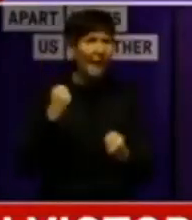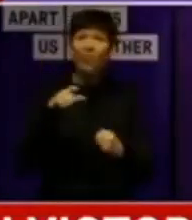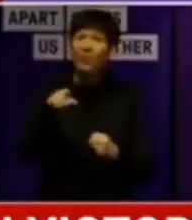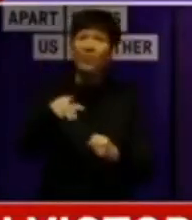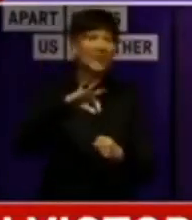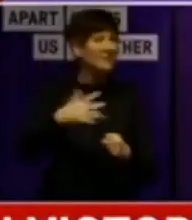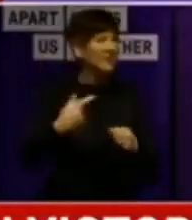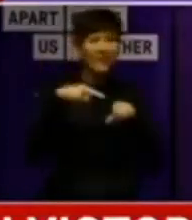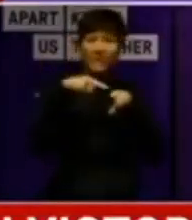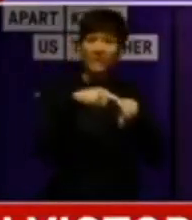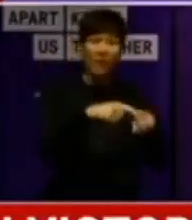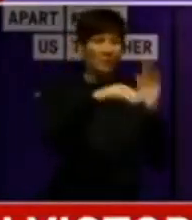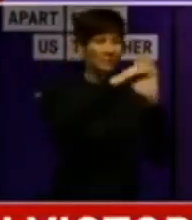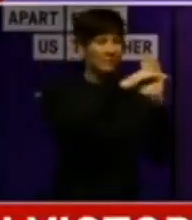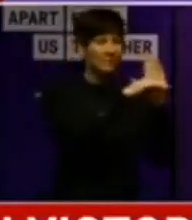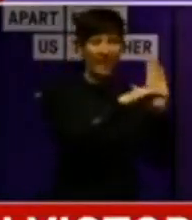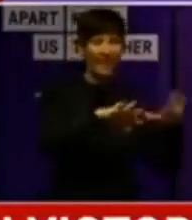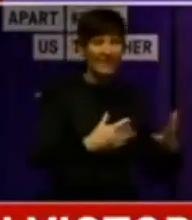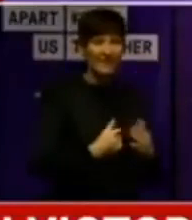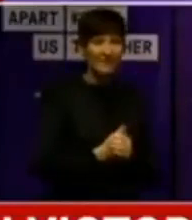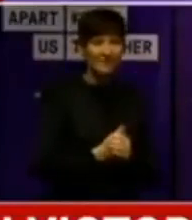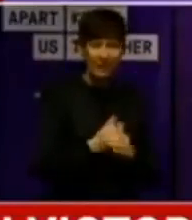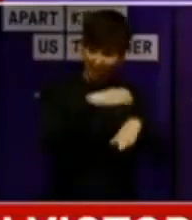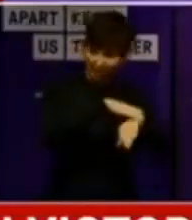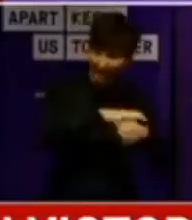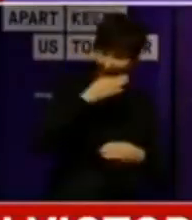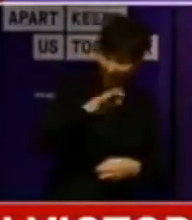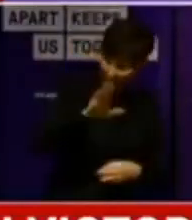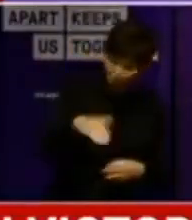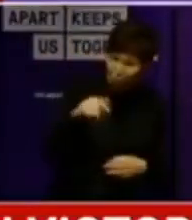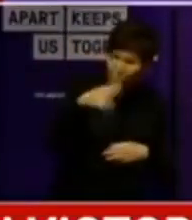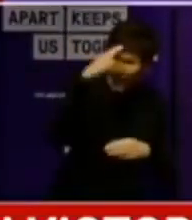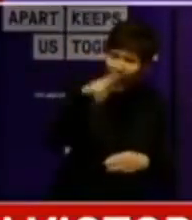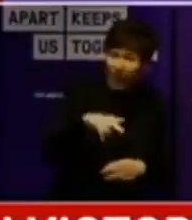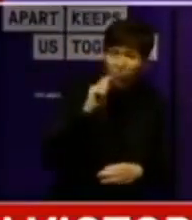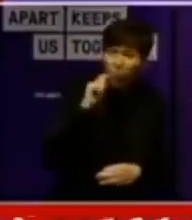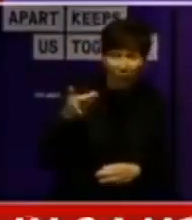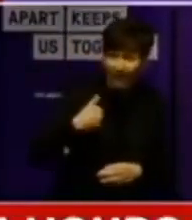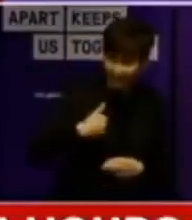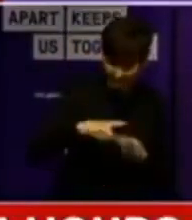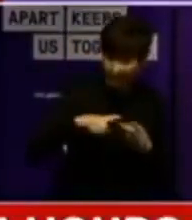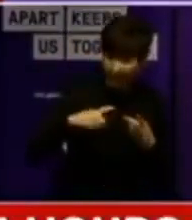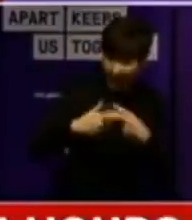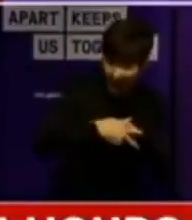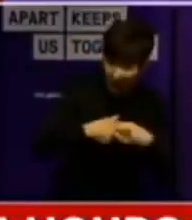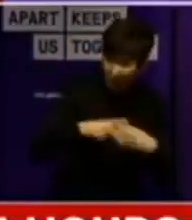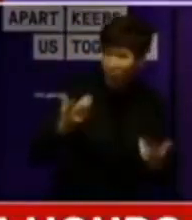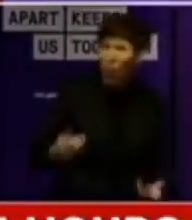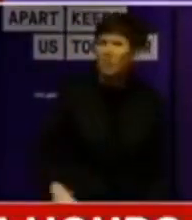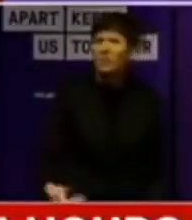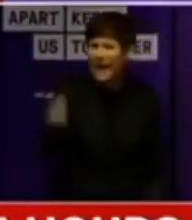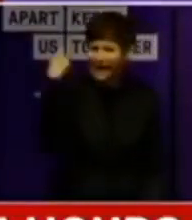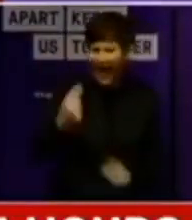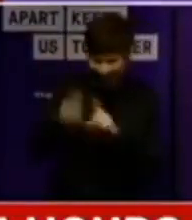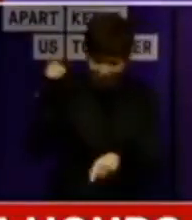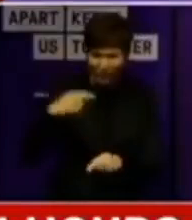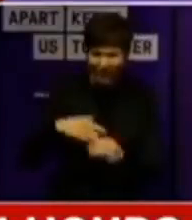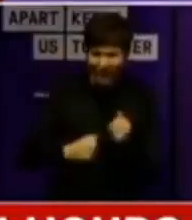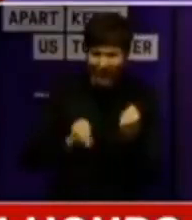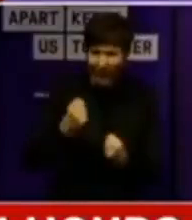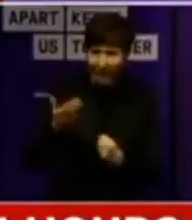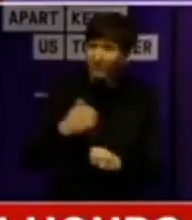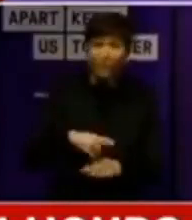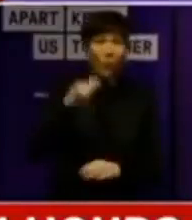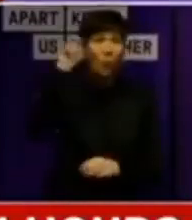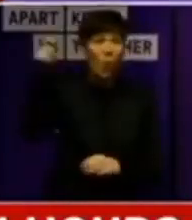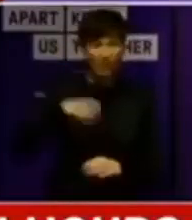providing their name and their address. We don't want to be doing that, but people have to absolutely understand there are consequences for